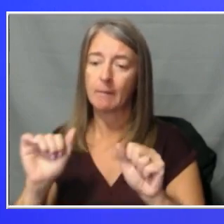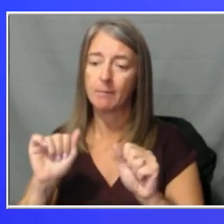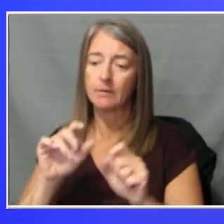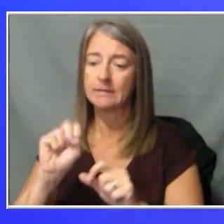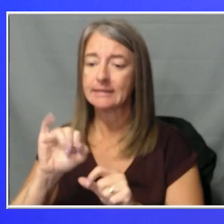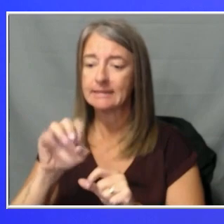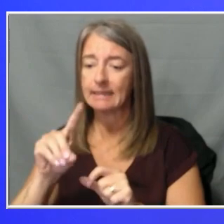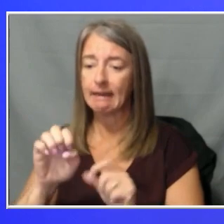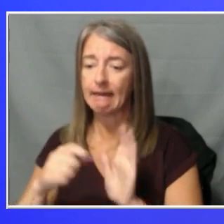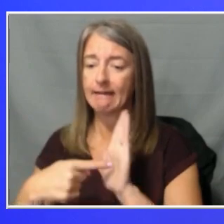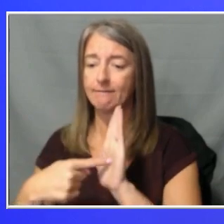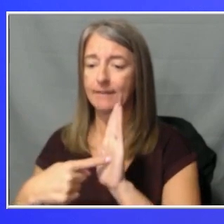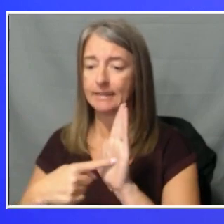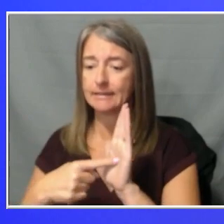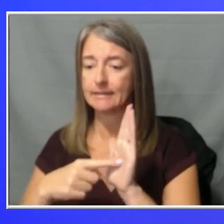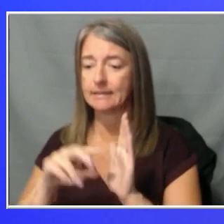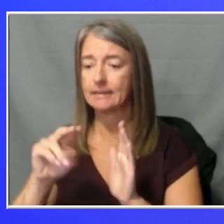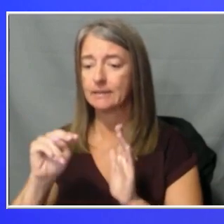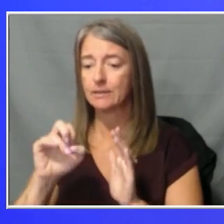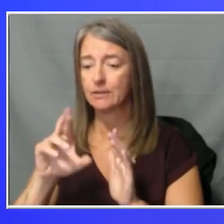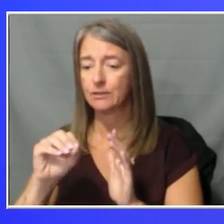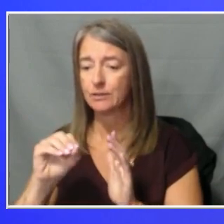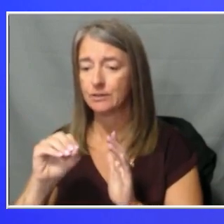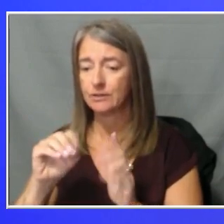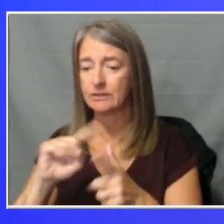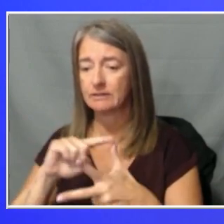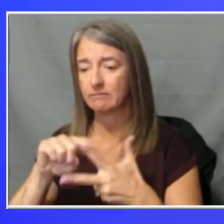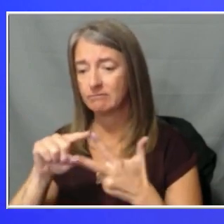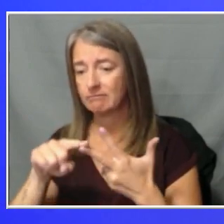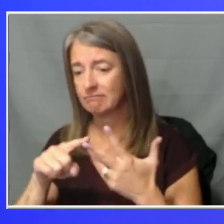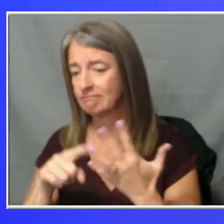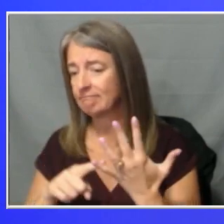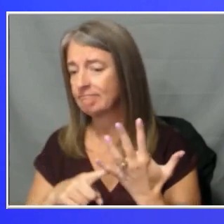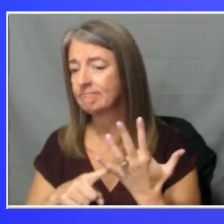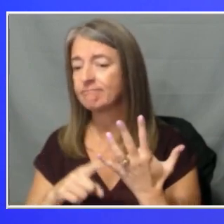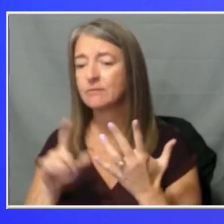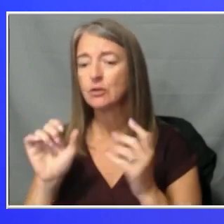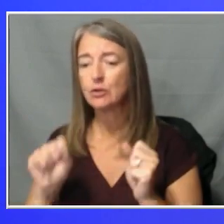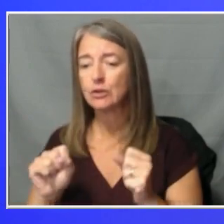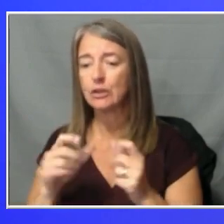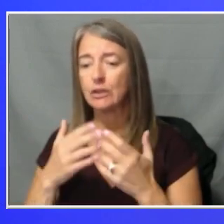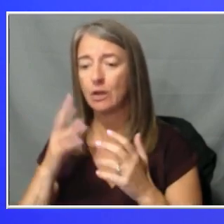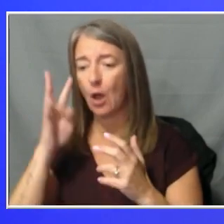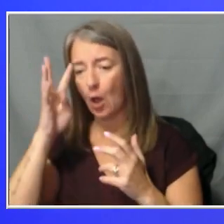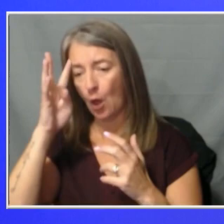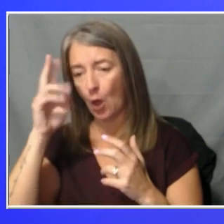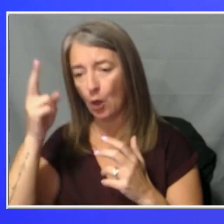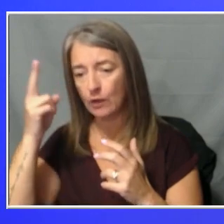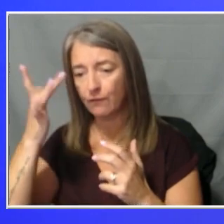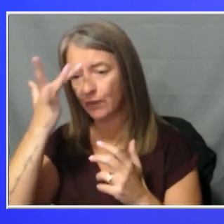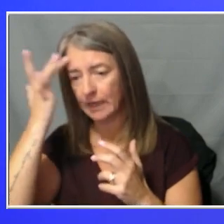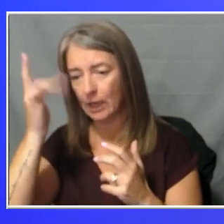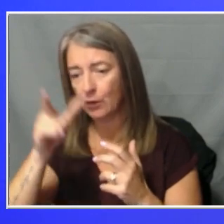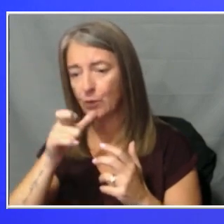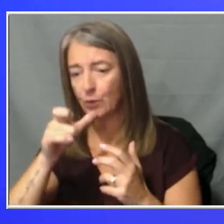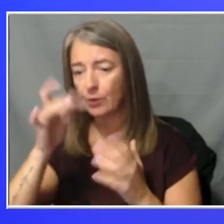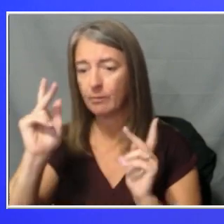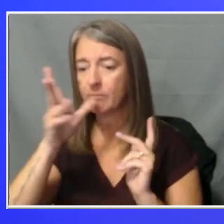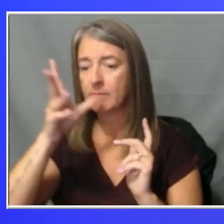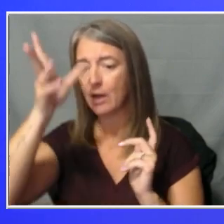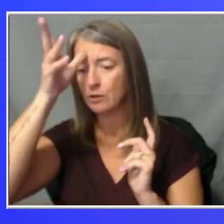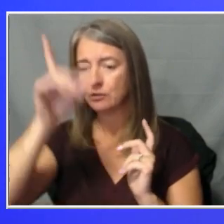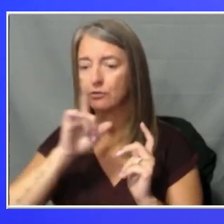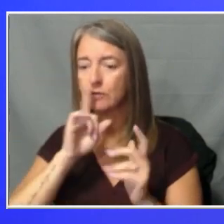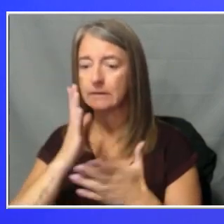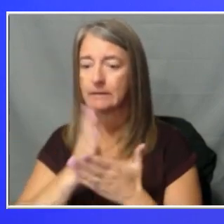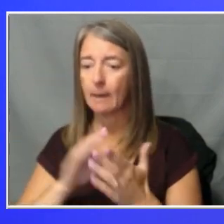effects, neurotoxicity, cytokine release syndrome. You could hallucinate, forget who your parents are. Some go into